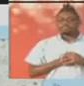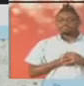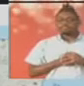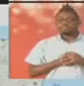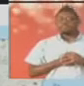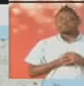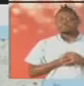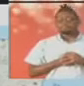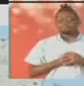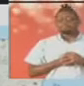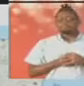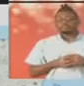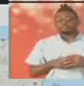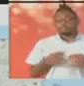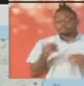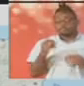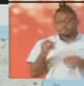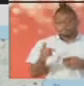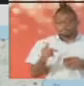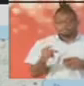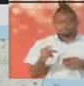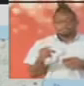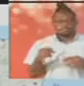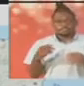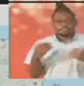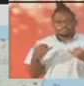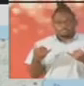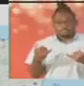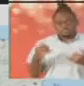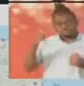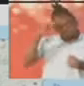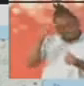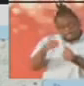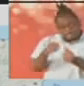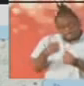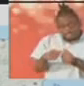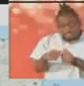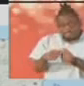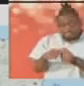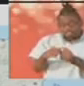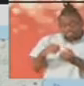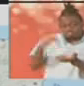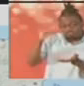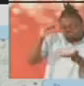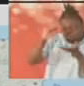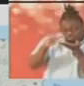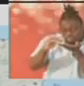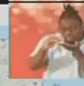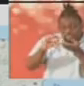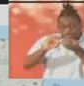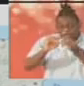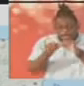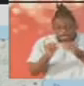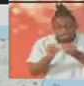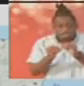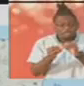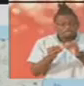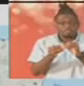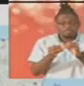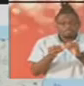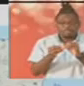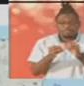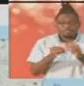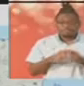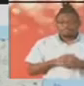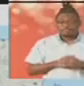well, given that the lower numbers which we have recorded, as Dr. Hines would have mentioned, and we would have seen in the epi curve, while there may